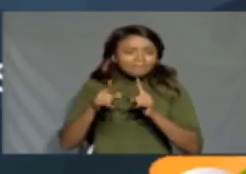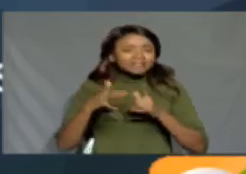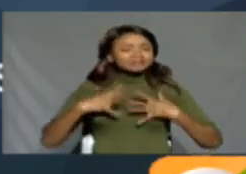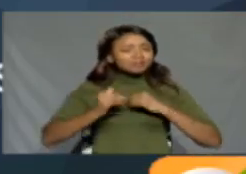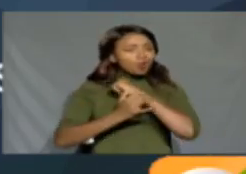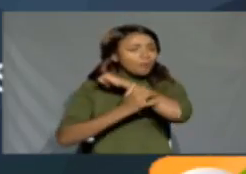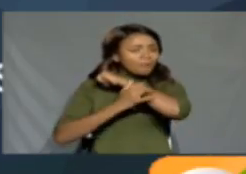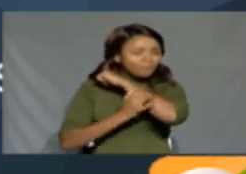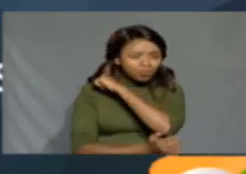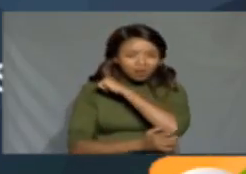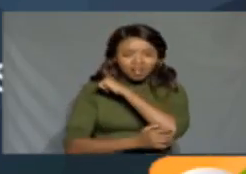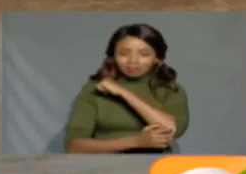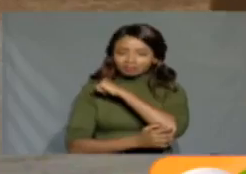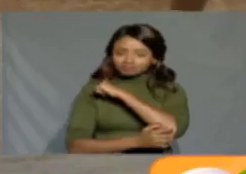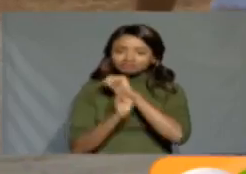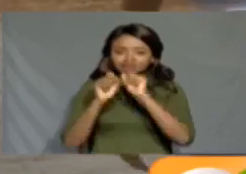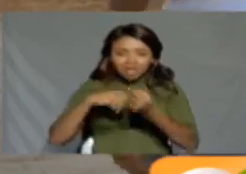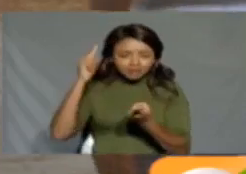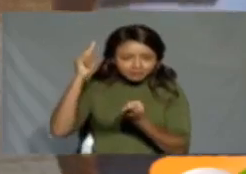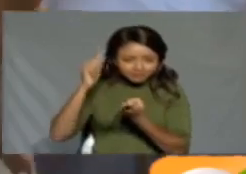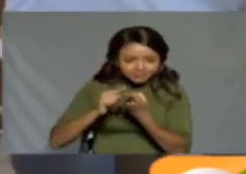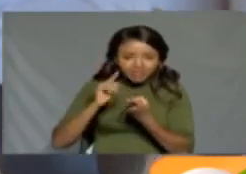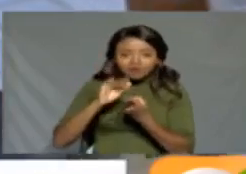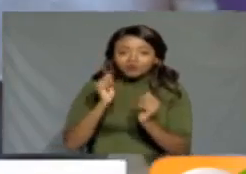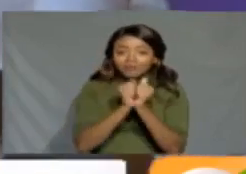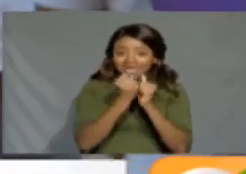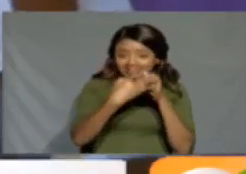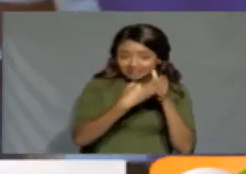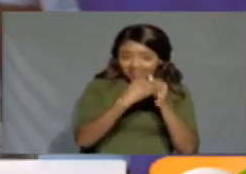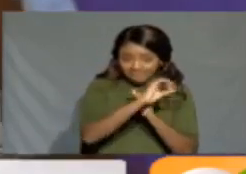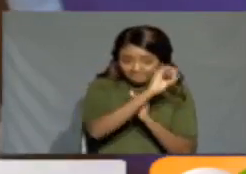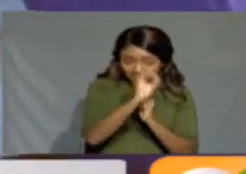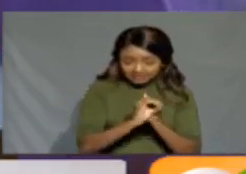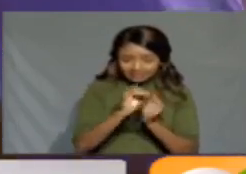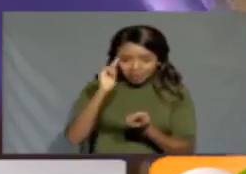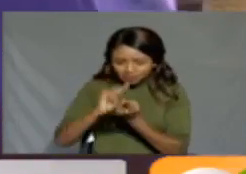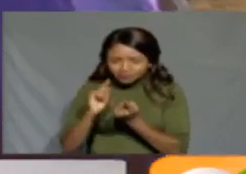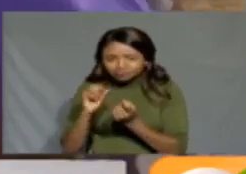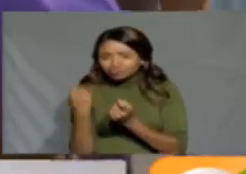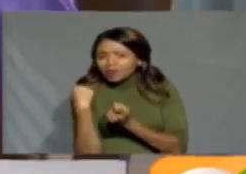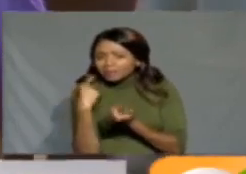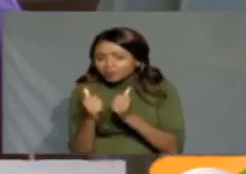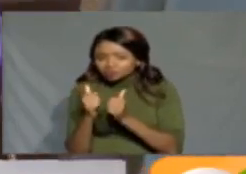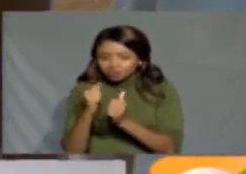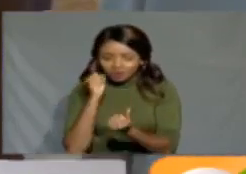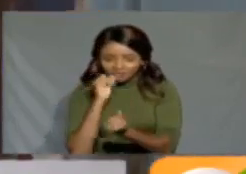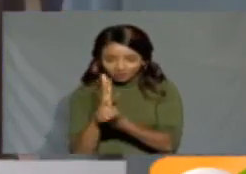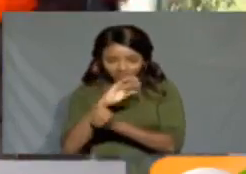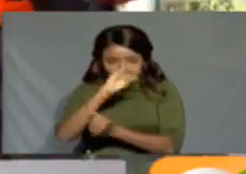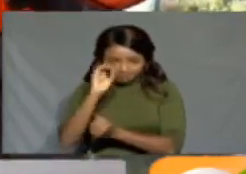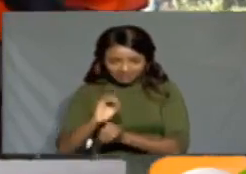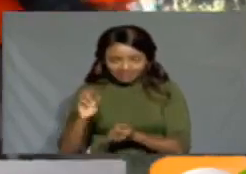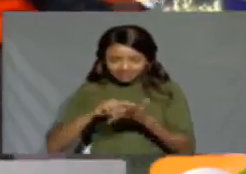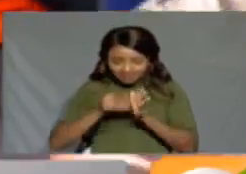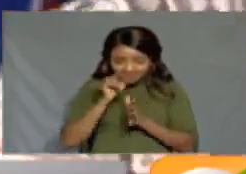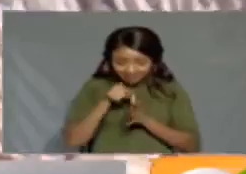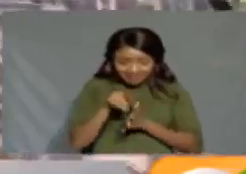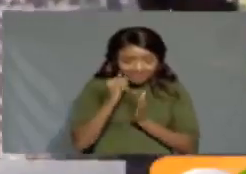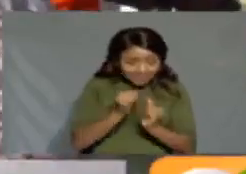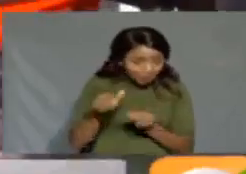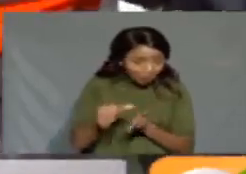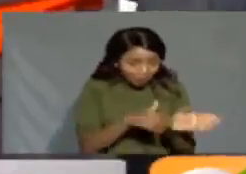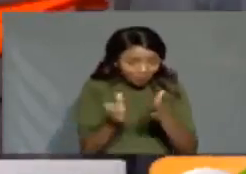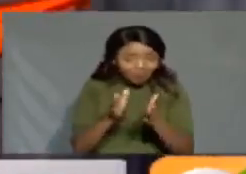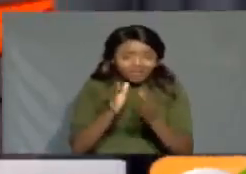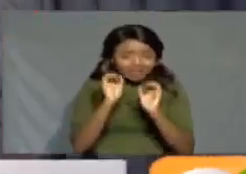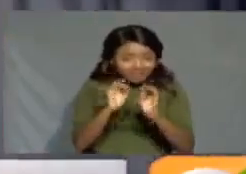factor impact is proposed to reduce from 18% to 14%, meaning should the formula be approved, the amount poor counties have been receiving